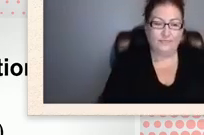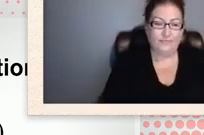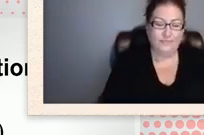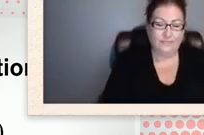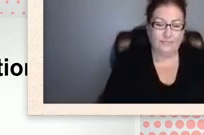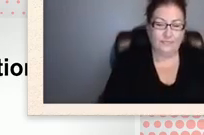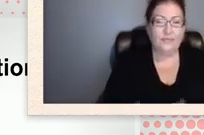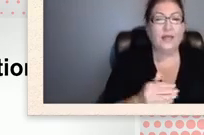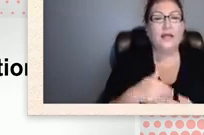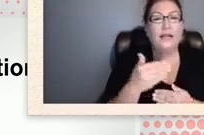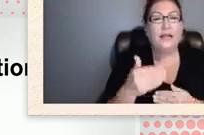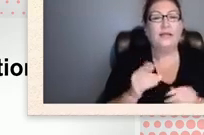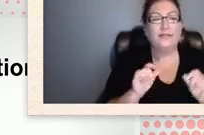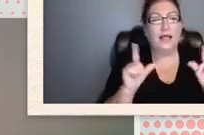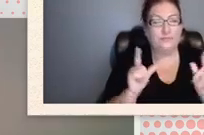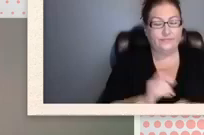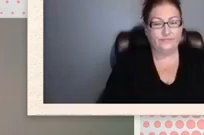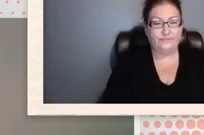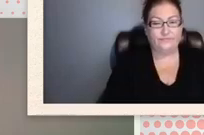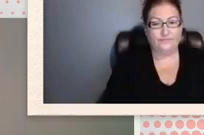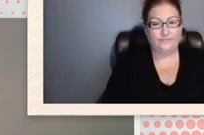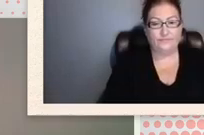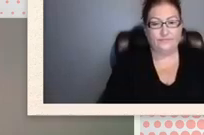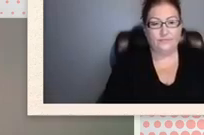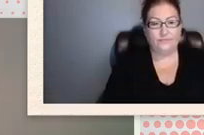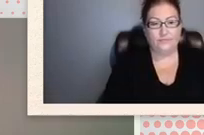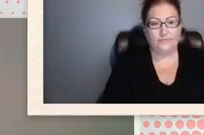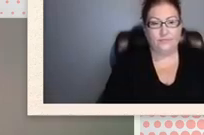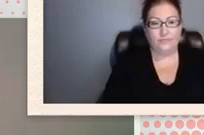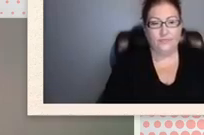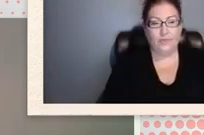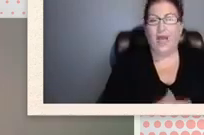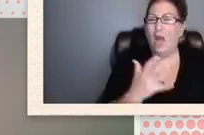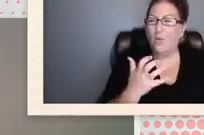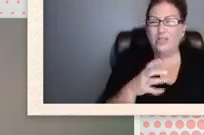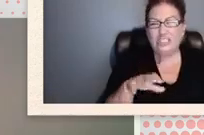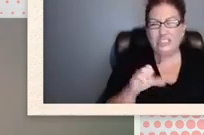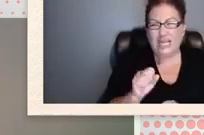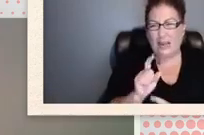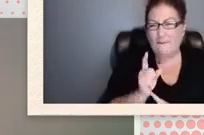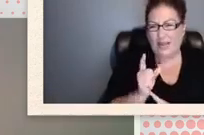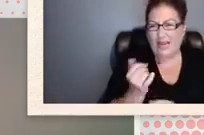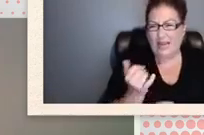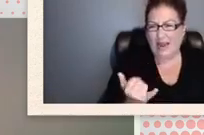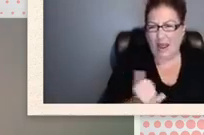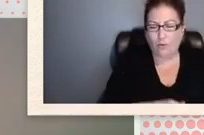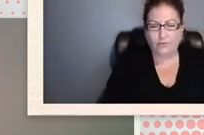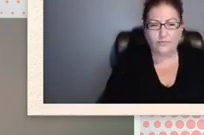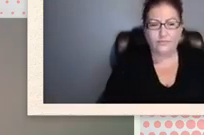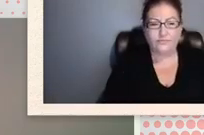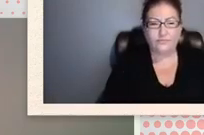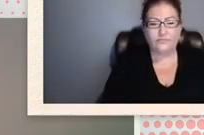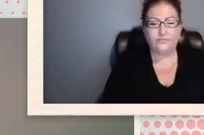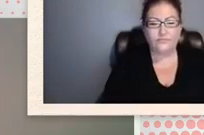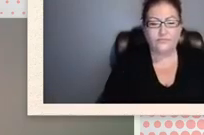Next slide. And I want to just take a minute now to read